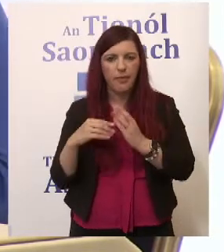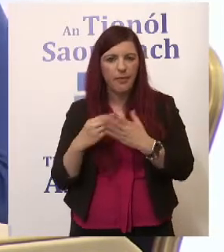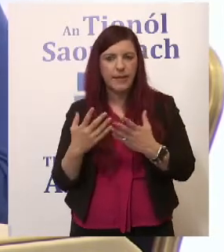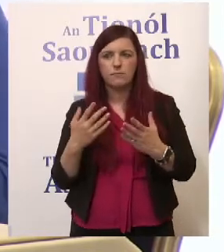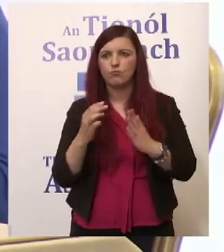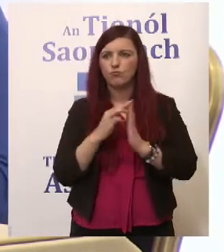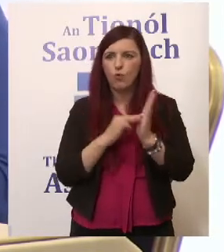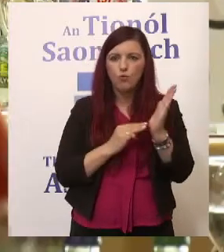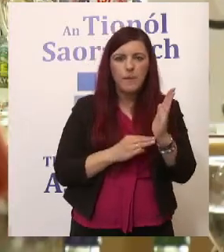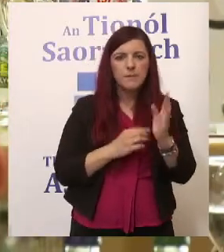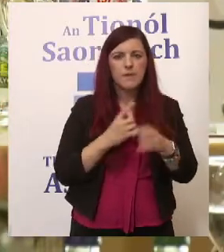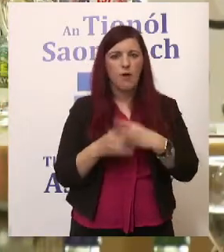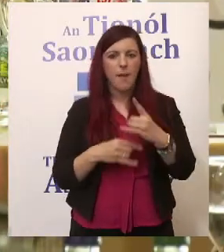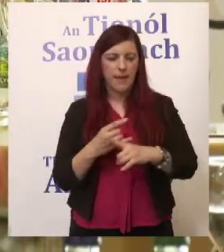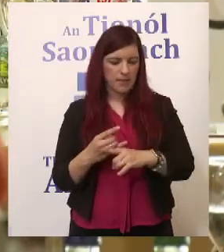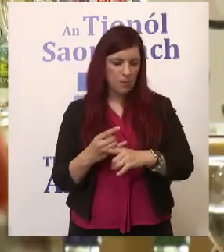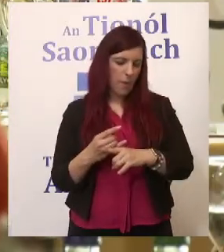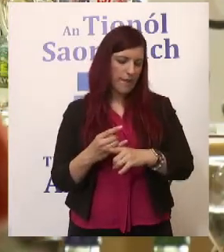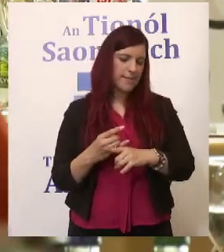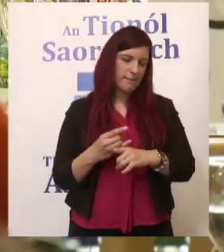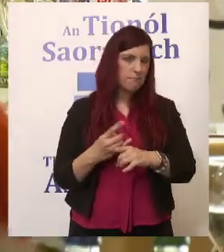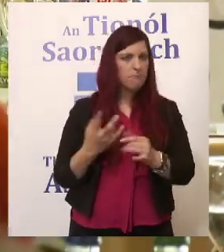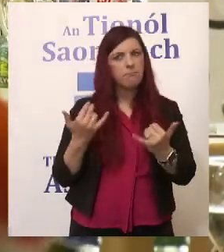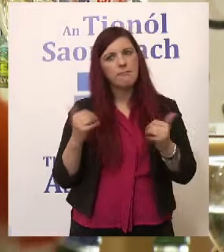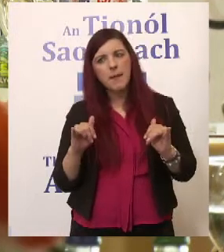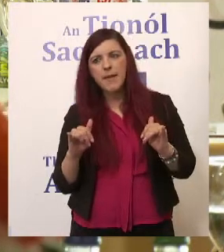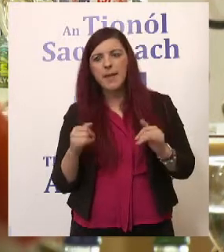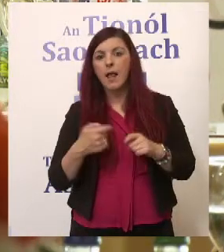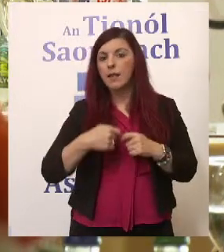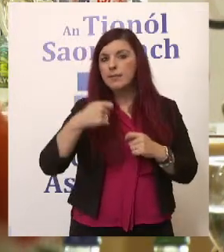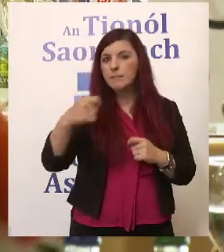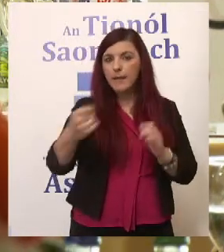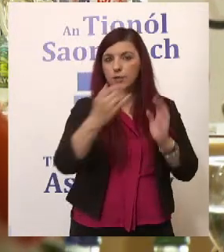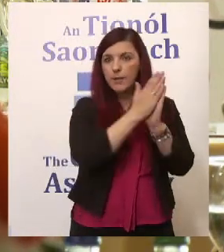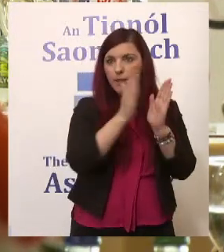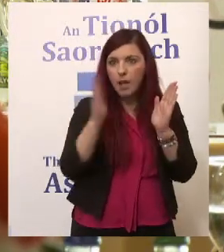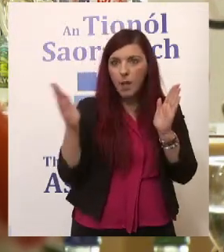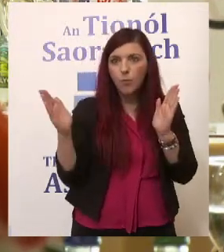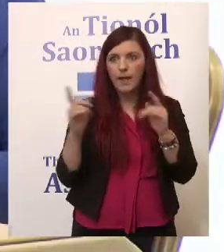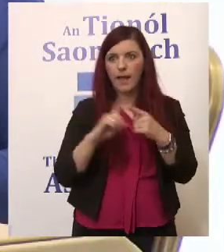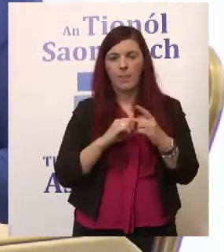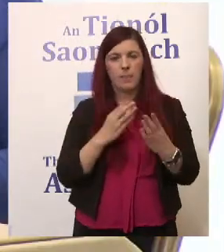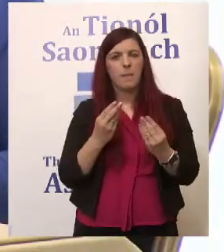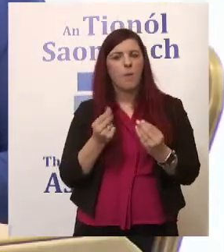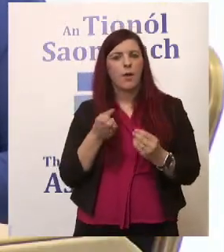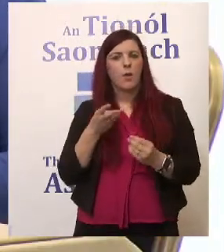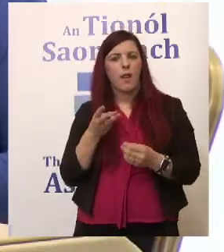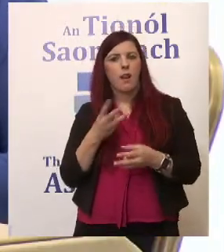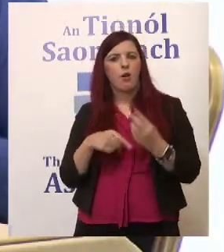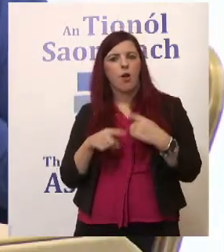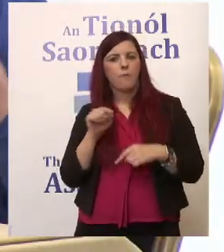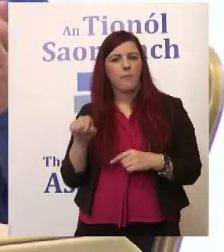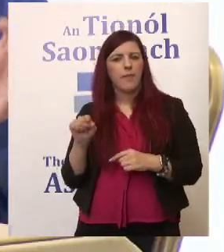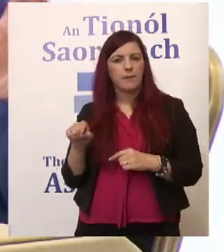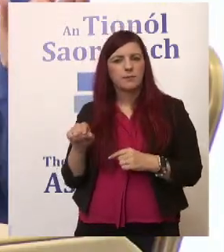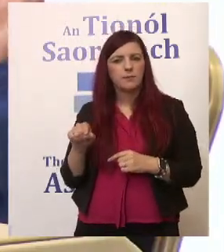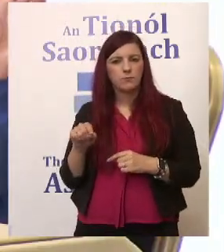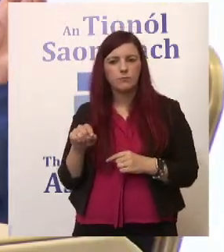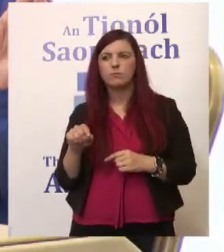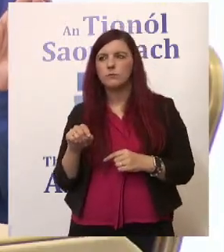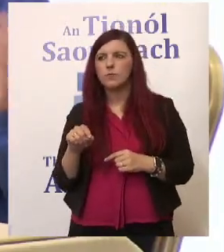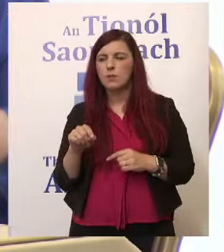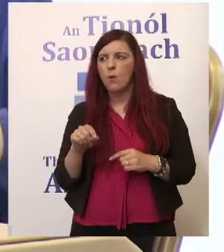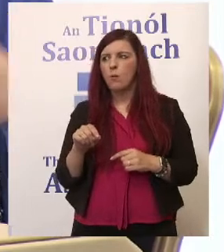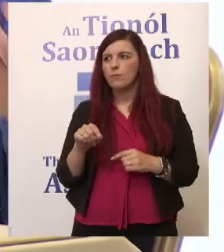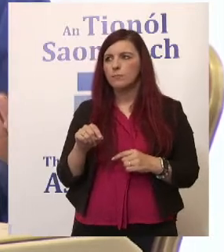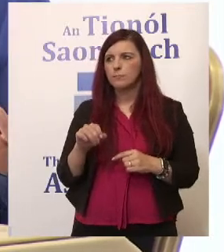that are happening. So it might be the expansion of the library, and the money comes perhaps for on the